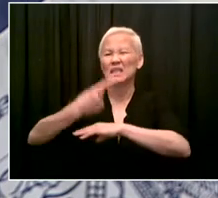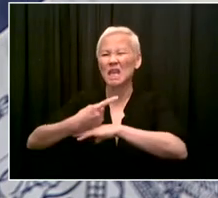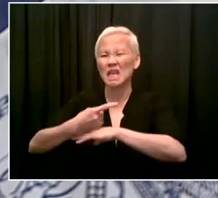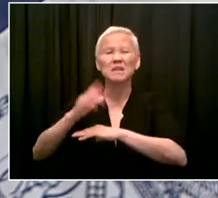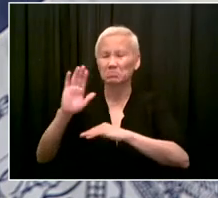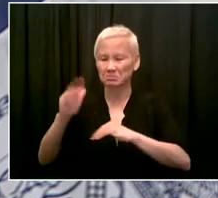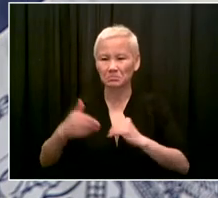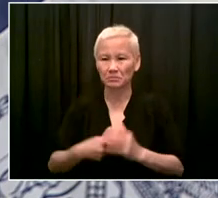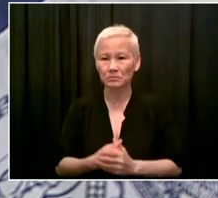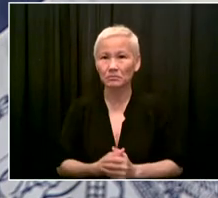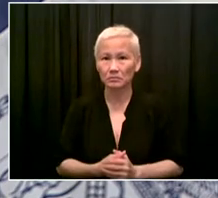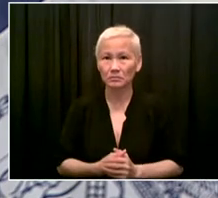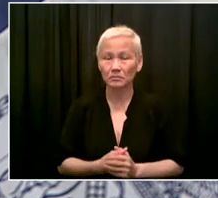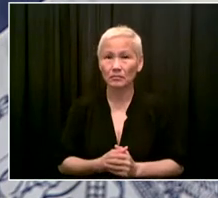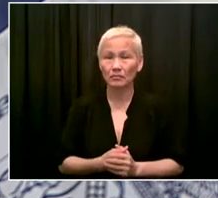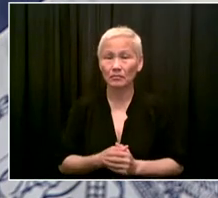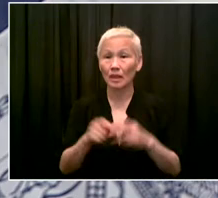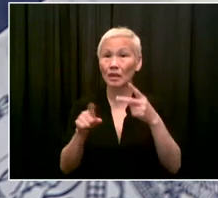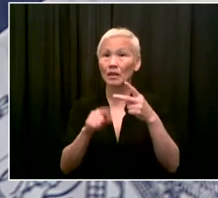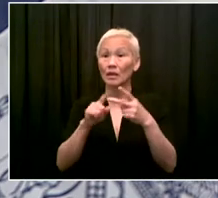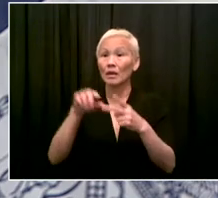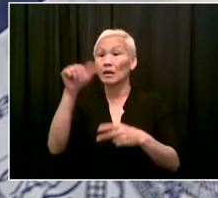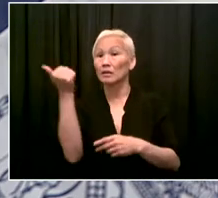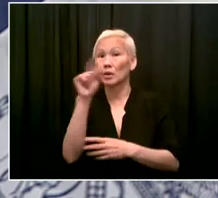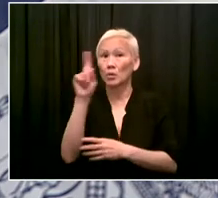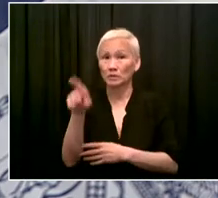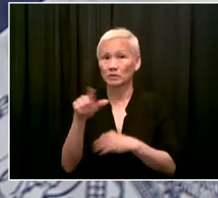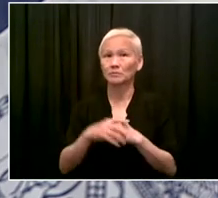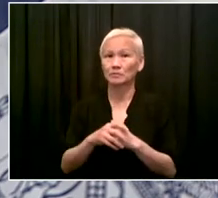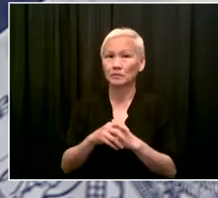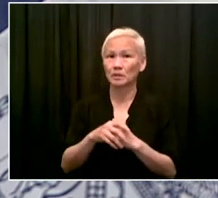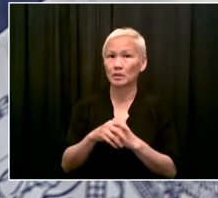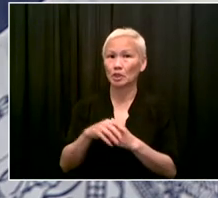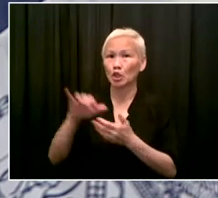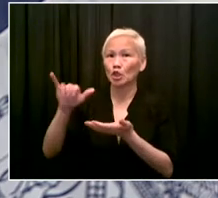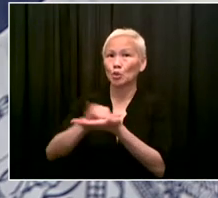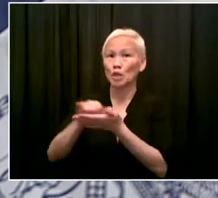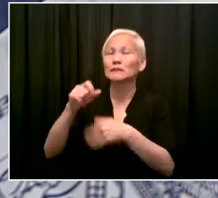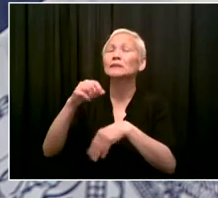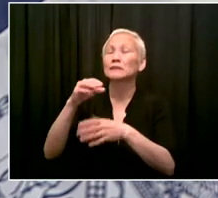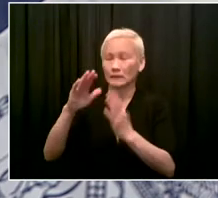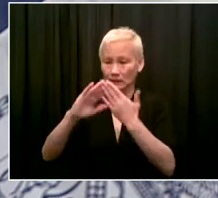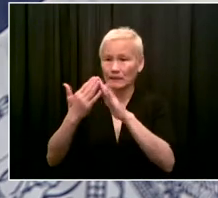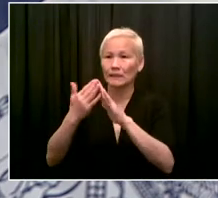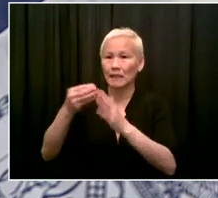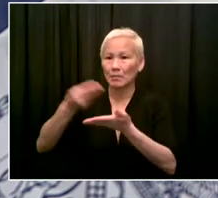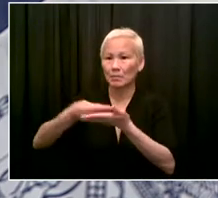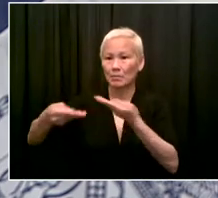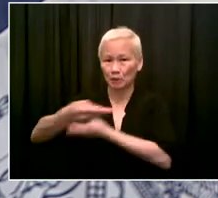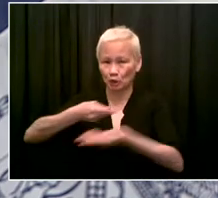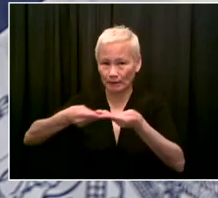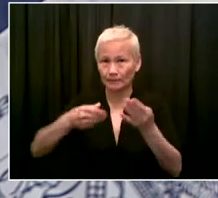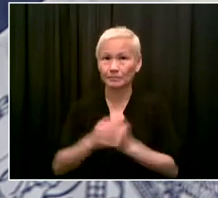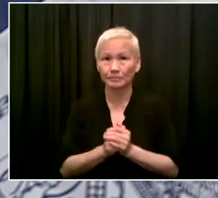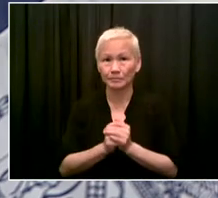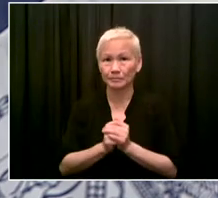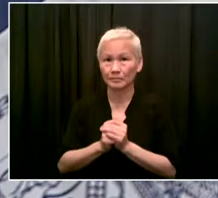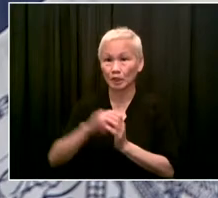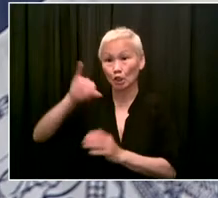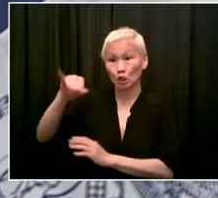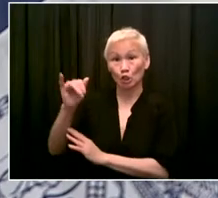City budget, it's getting late in the month. Got to get that budget up to Albany. Got to get